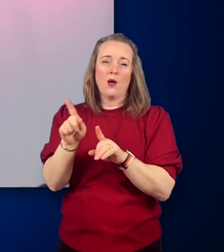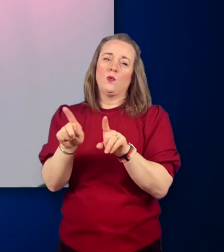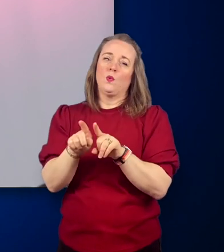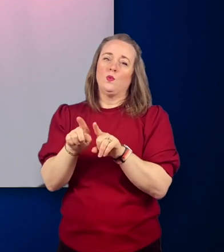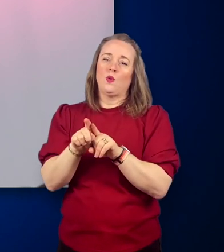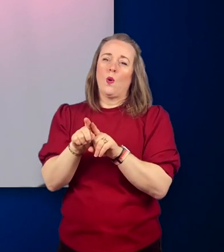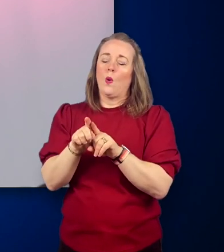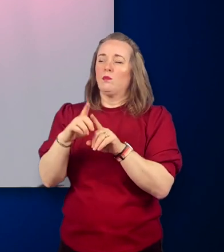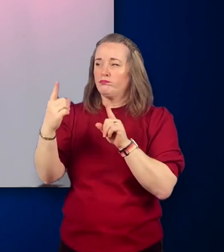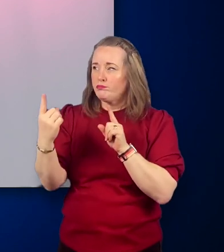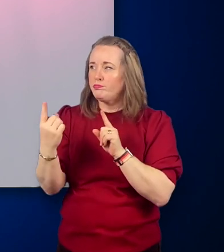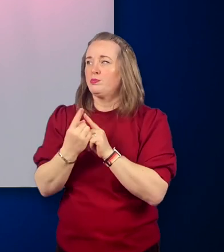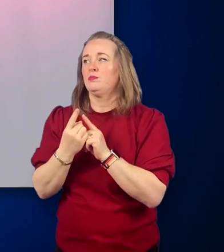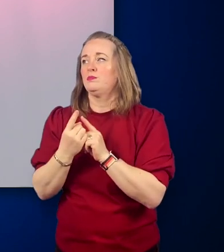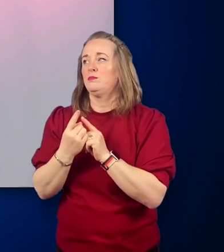this week?